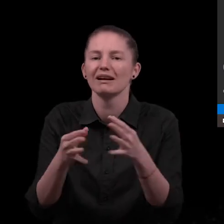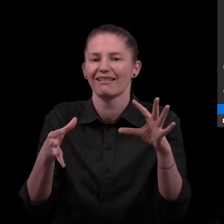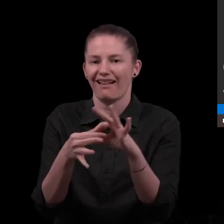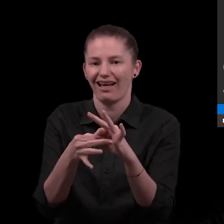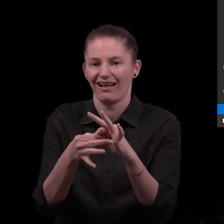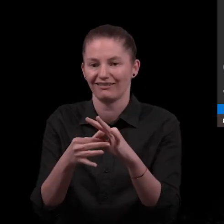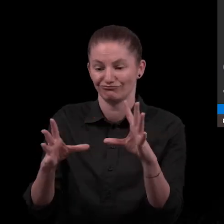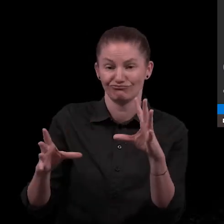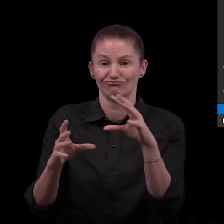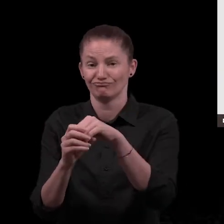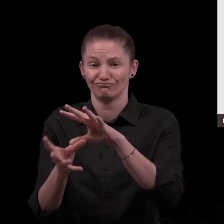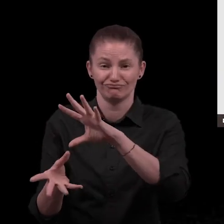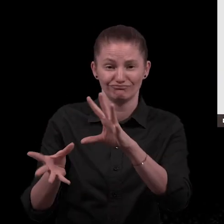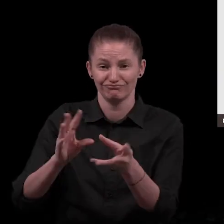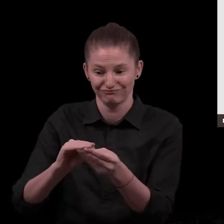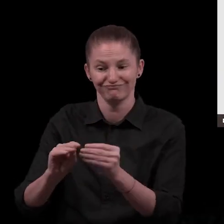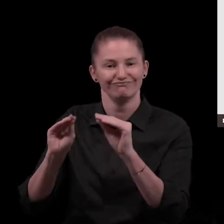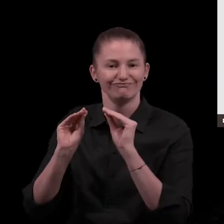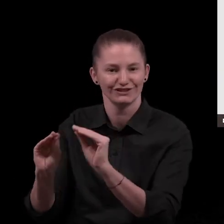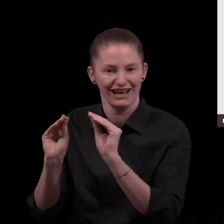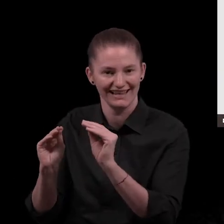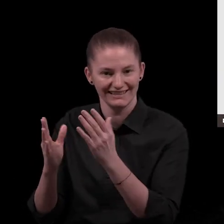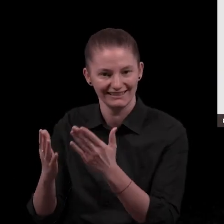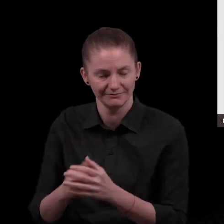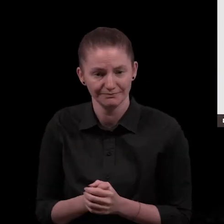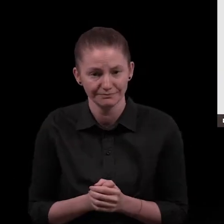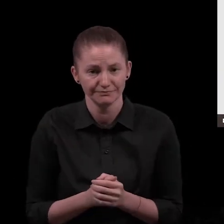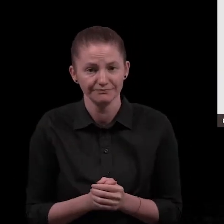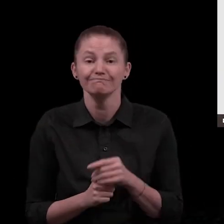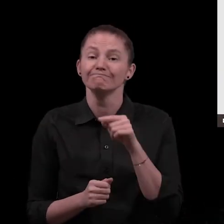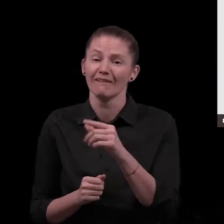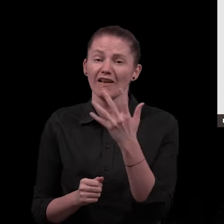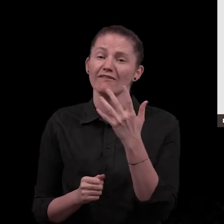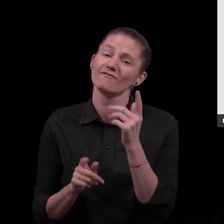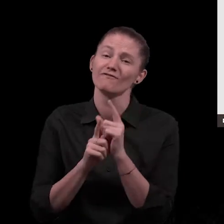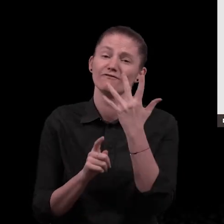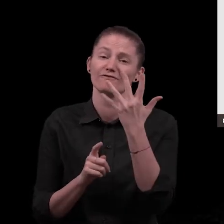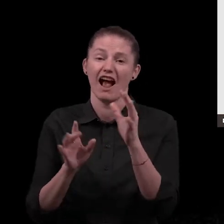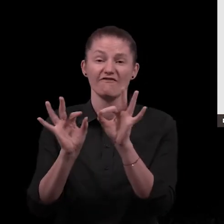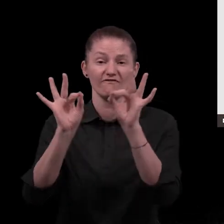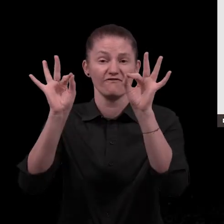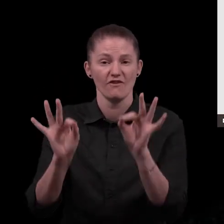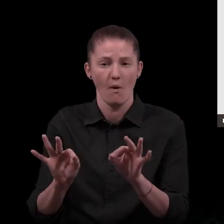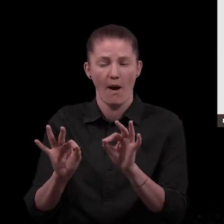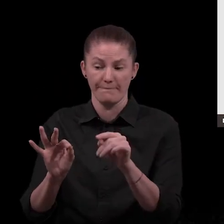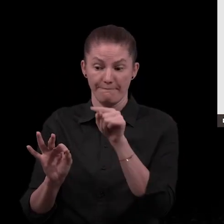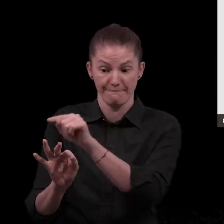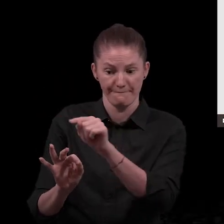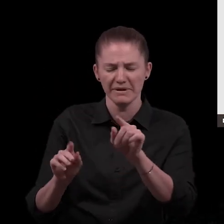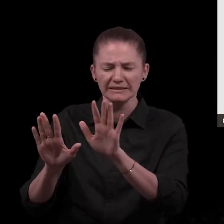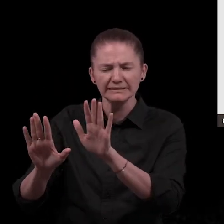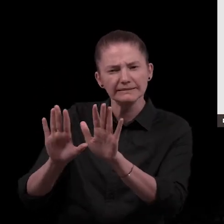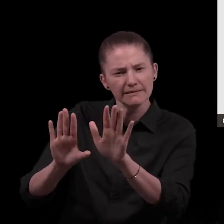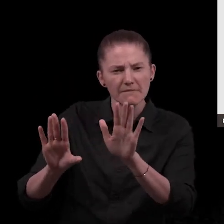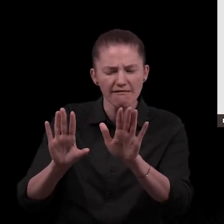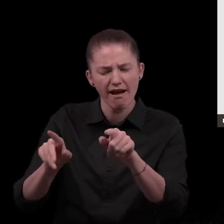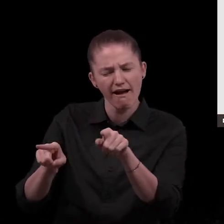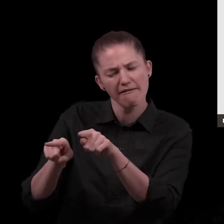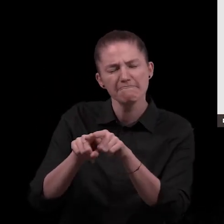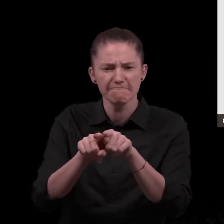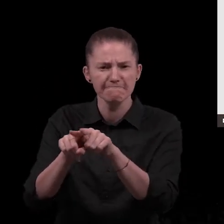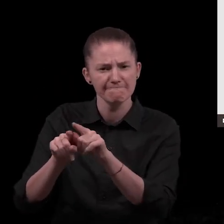want to train on. I have 5 forms that look a little bit like this. They all have a similar format, but what we want to do is